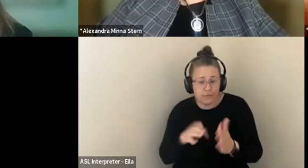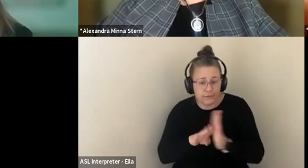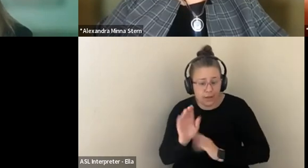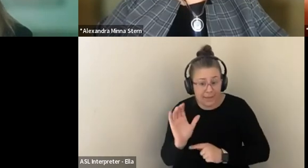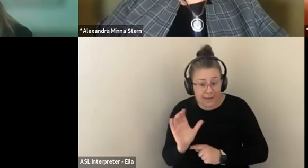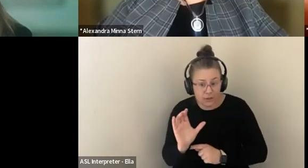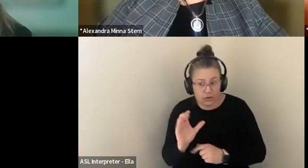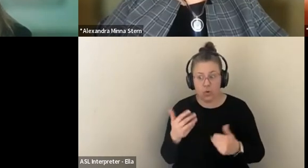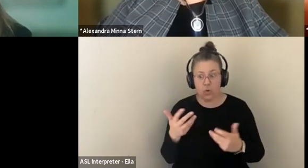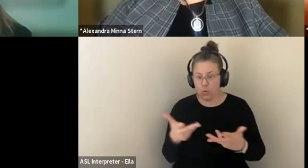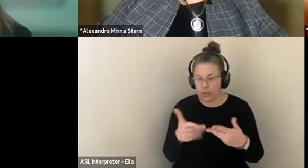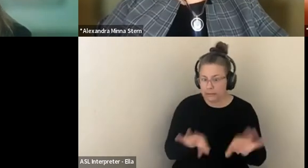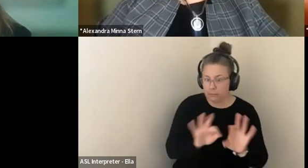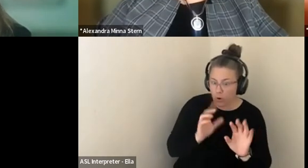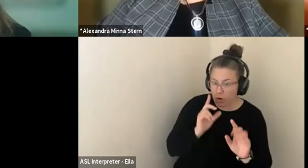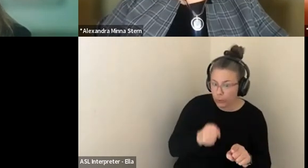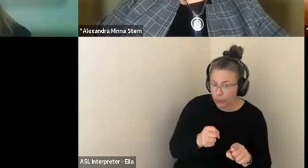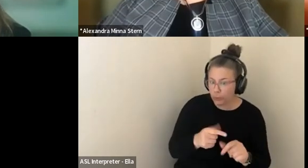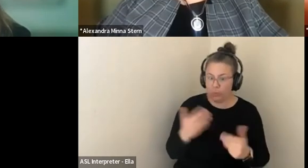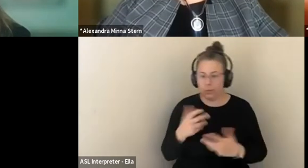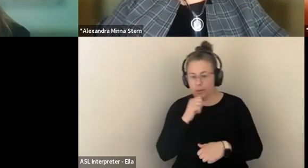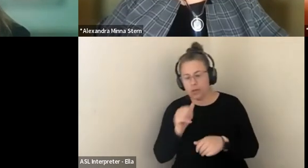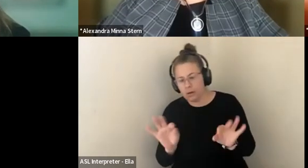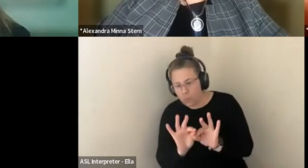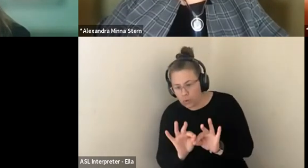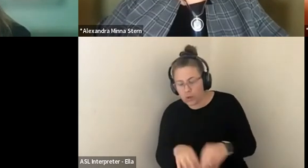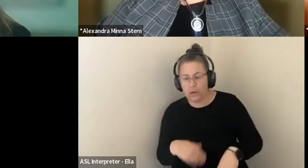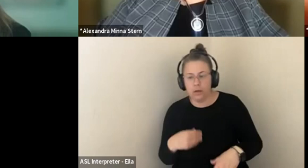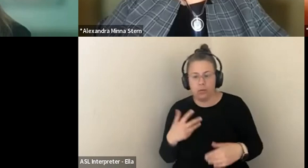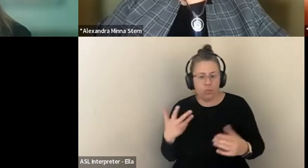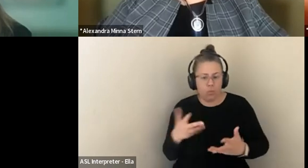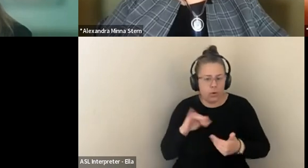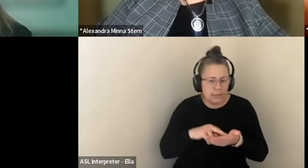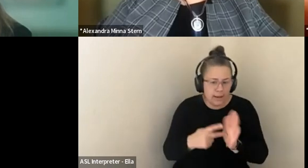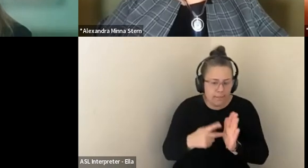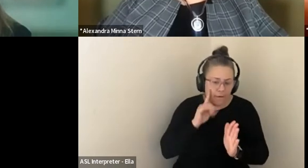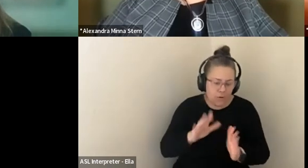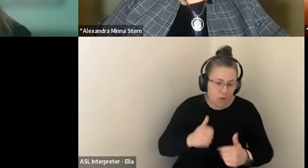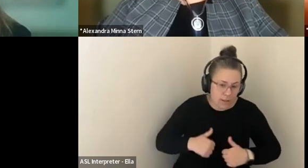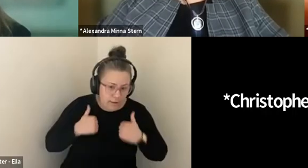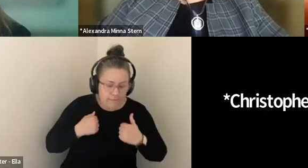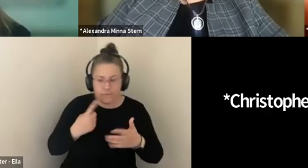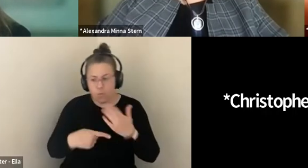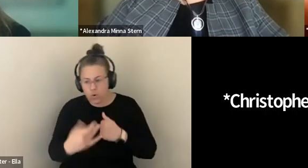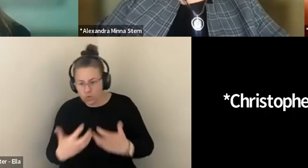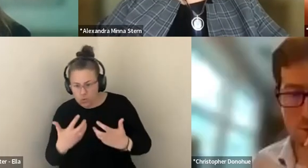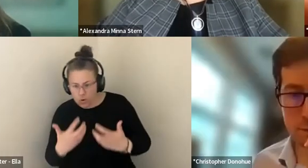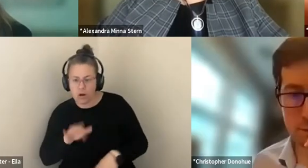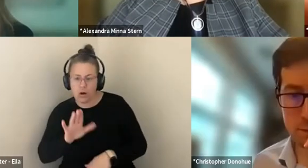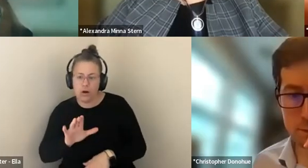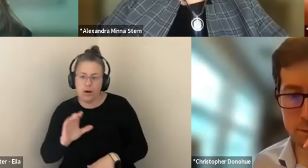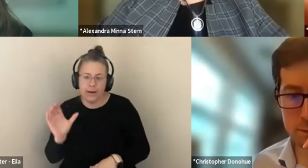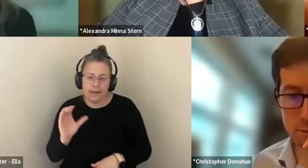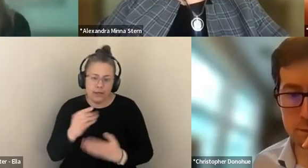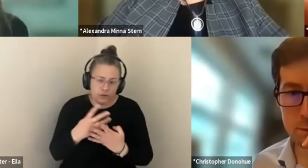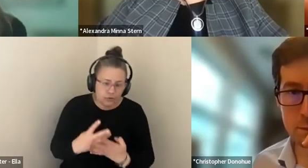we're giving you a slightly increased risk, but what does that actually mean in terms of what you want to do with your life and how that matters to you in terms of your cancer screening, your cancer treatment, wherever you